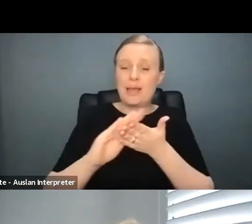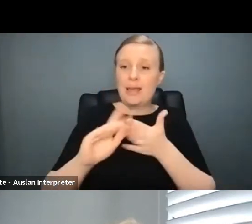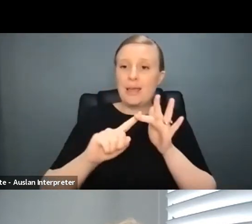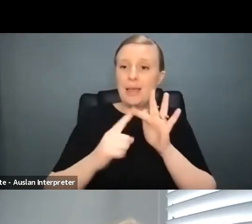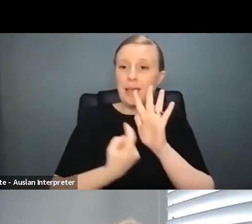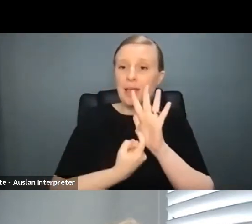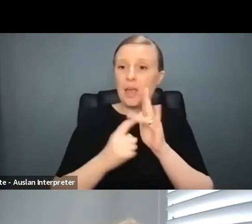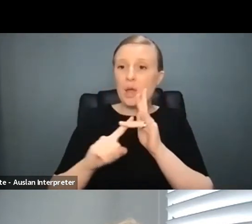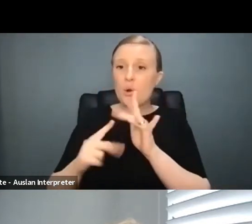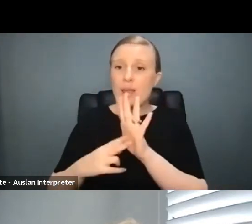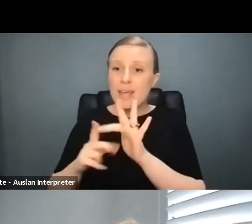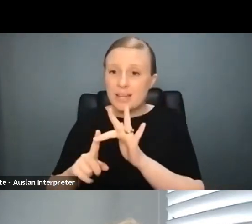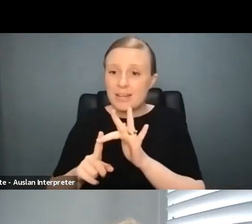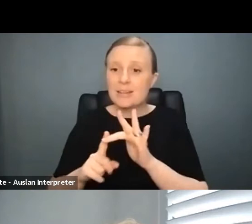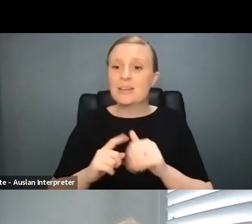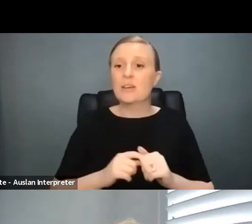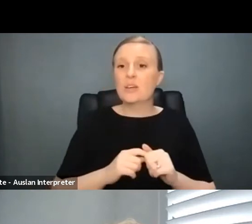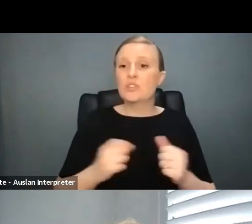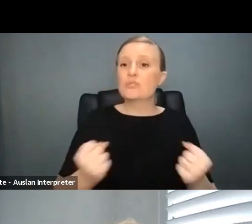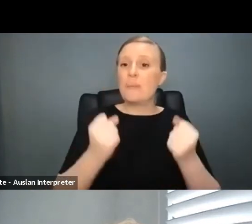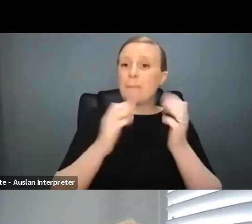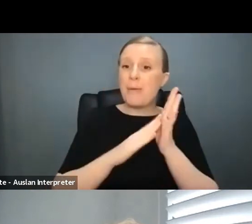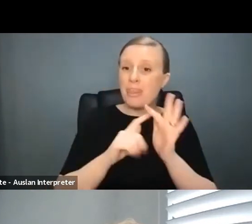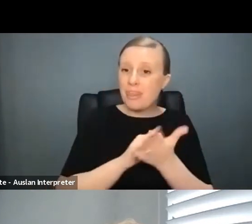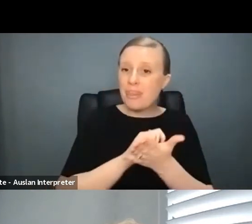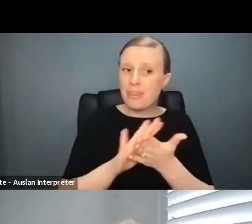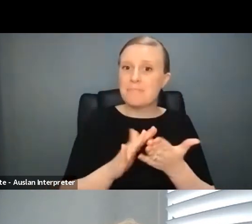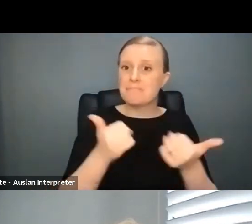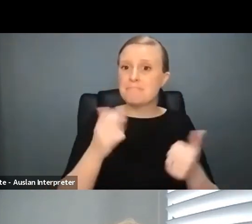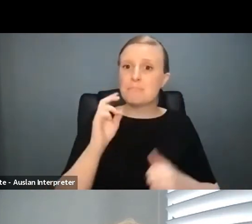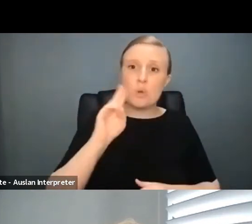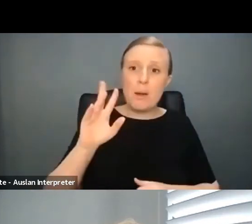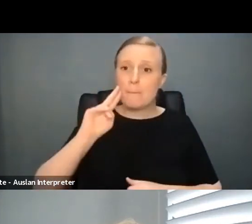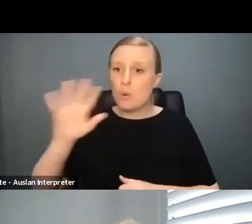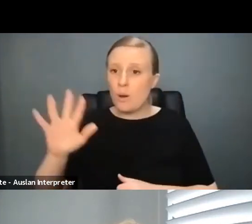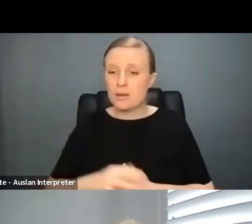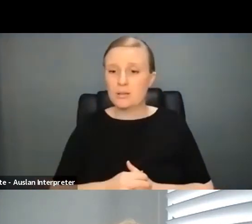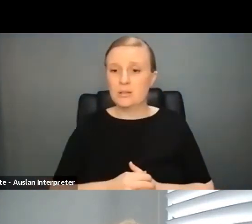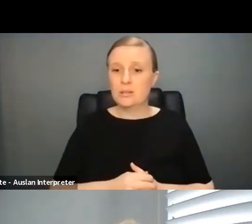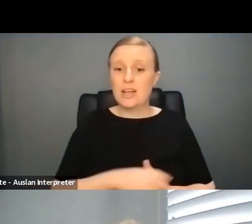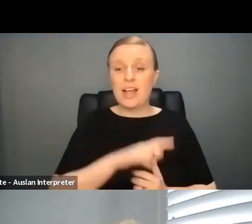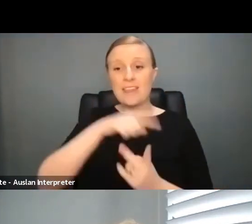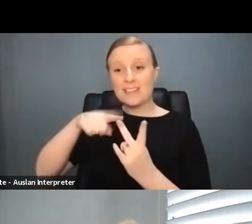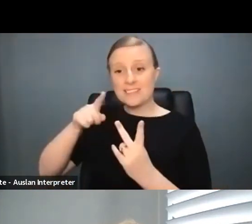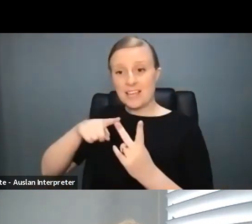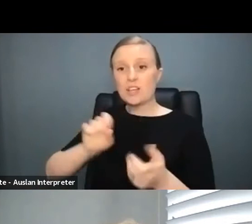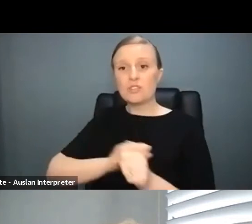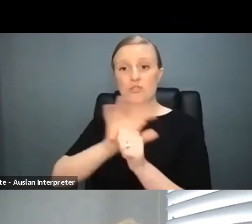it hasn't necessarily changed with the second lockdown, which I know isn't in this report, but